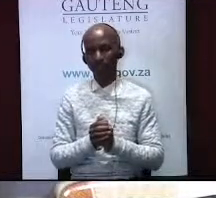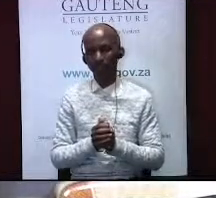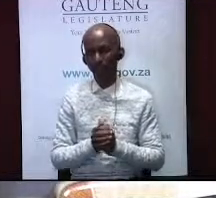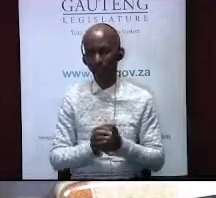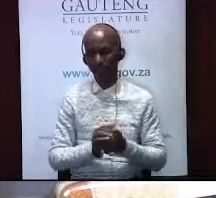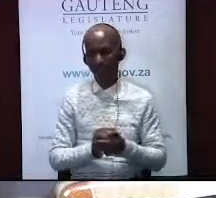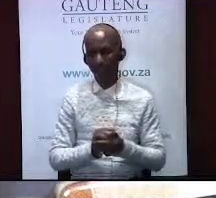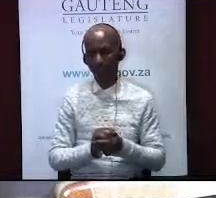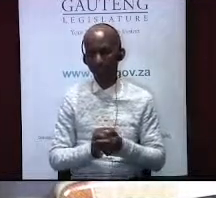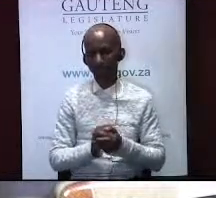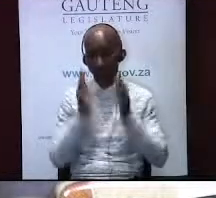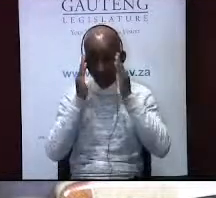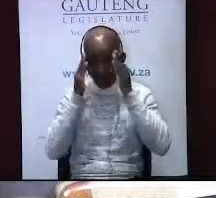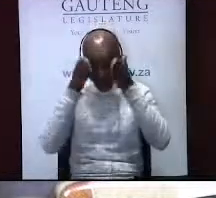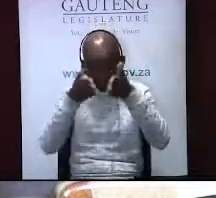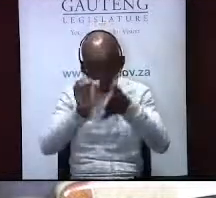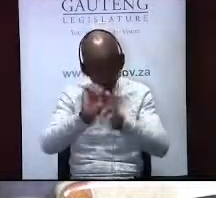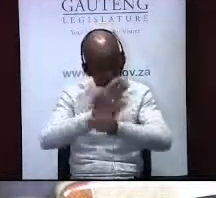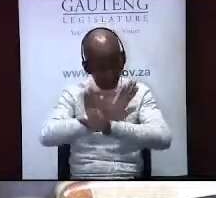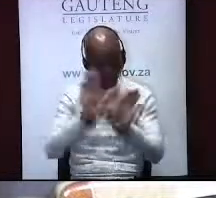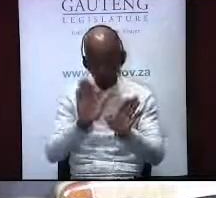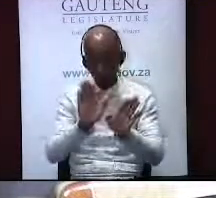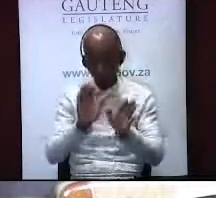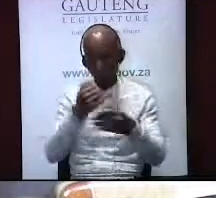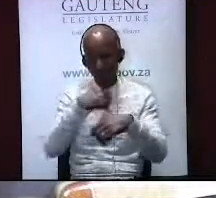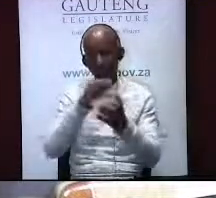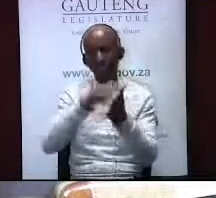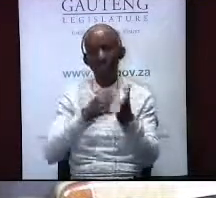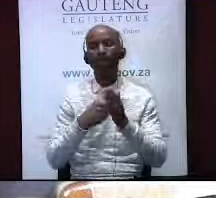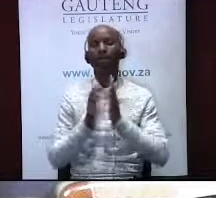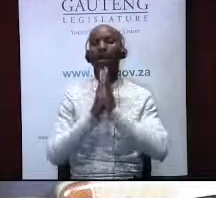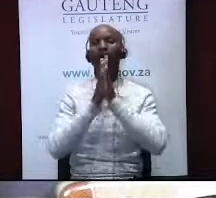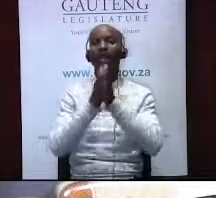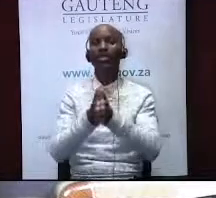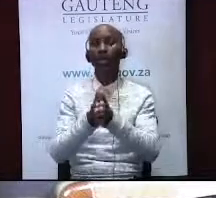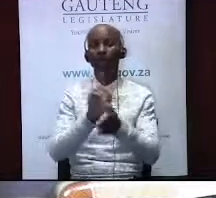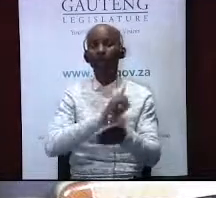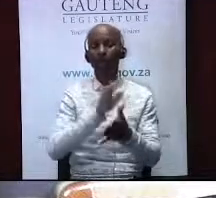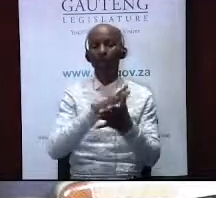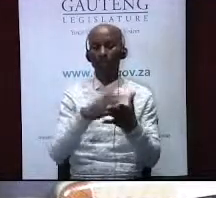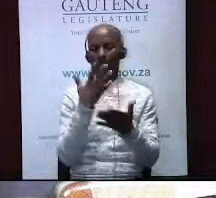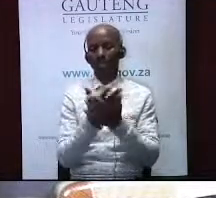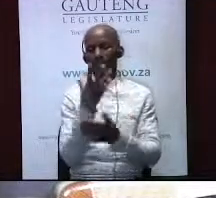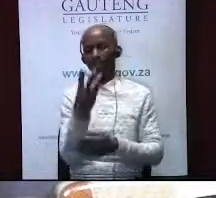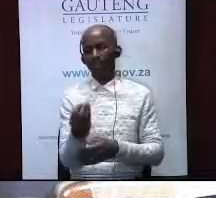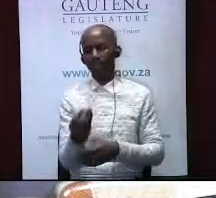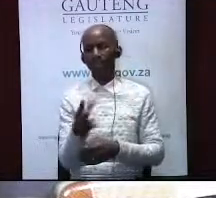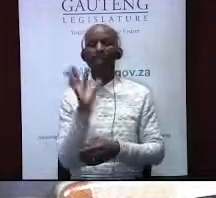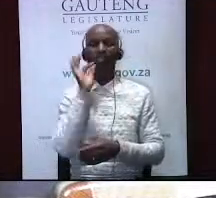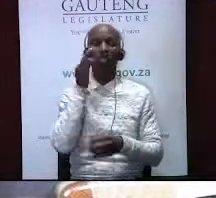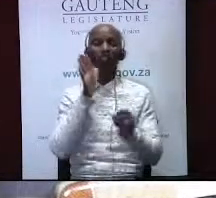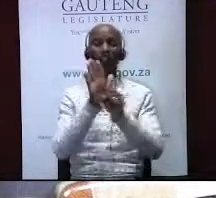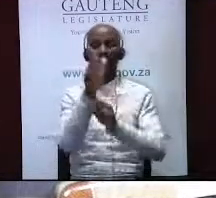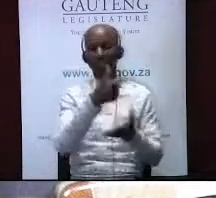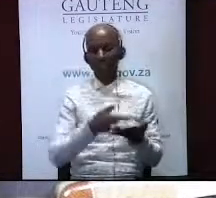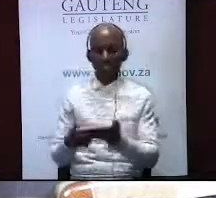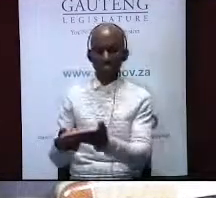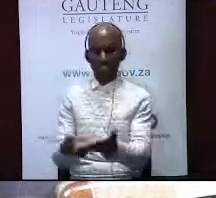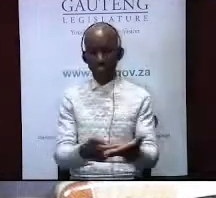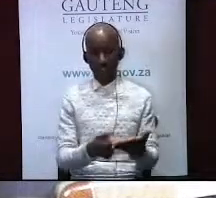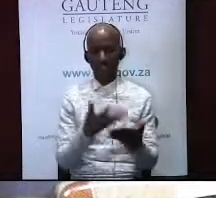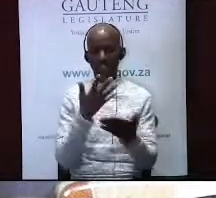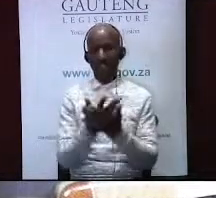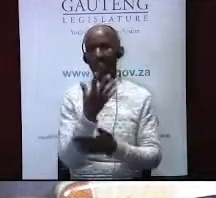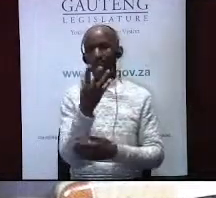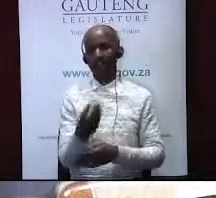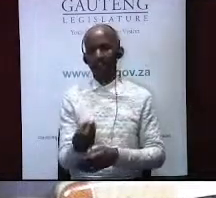I'm channeling you, but I would just make a request just so that we have fruitful discussions and we can